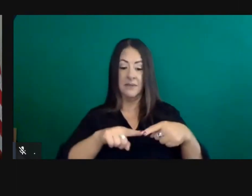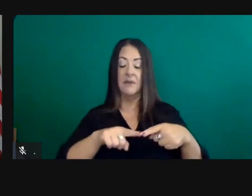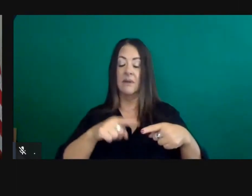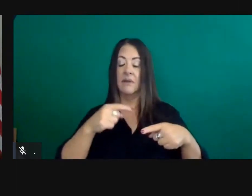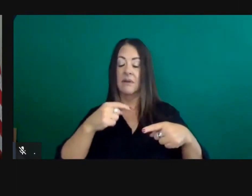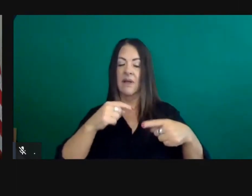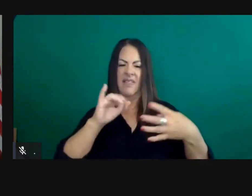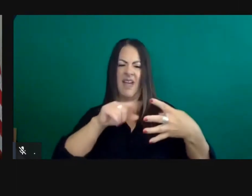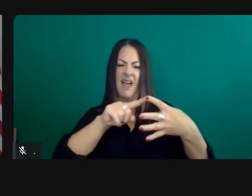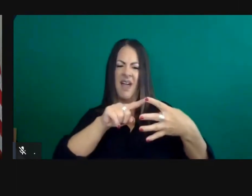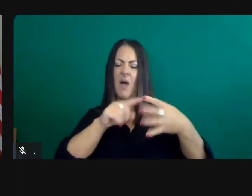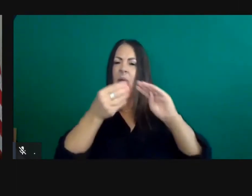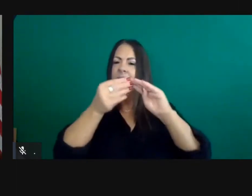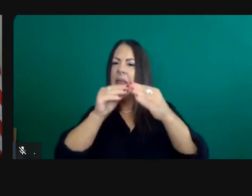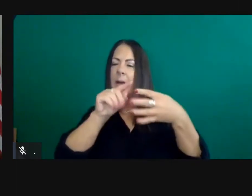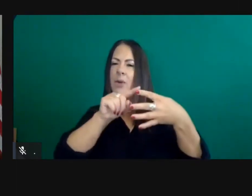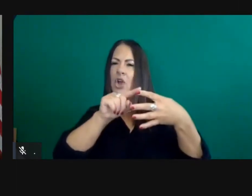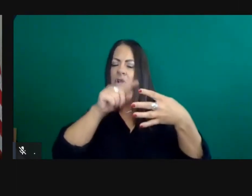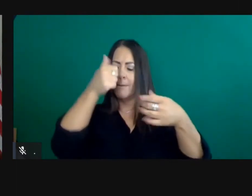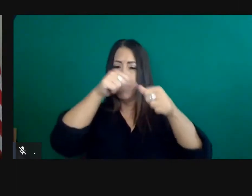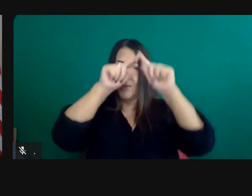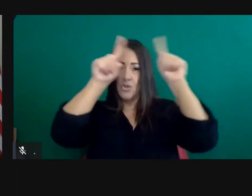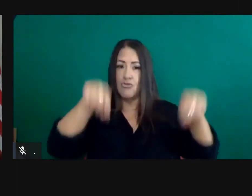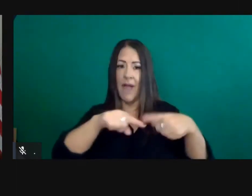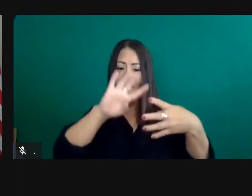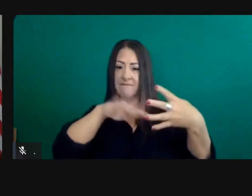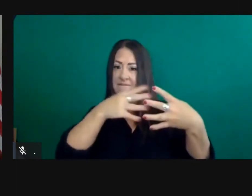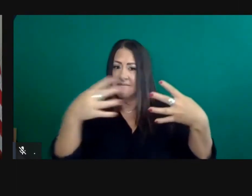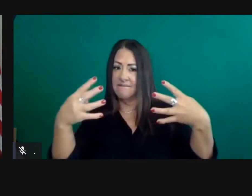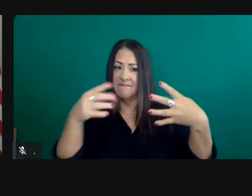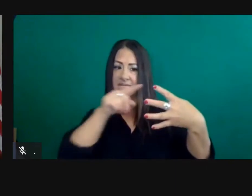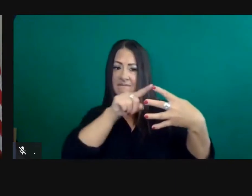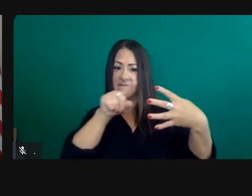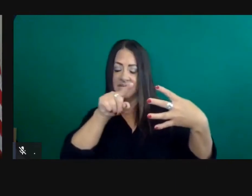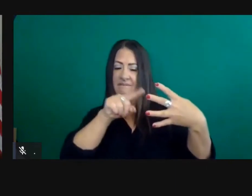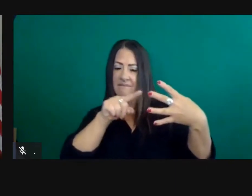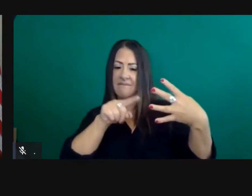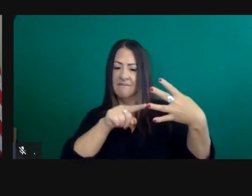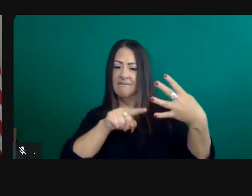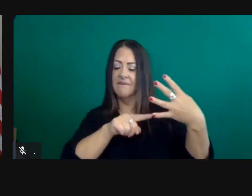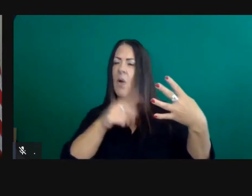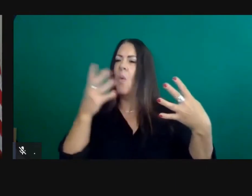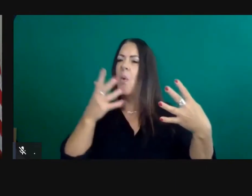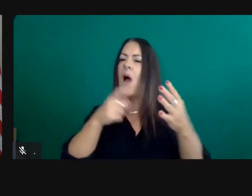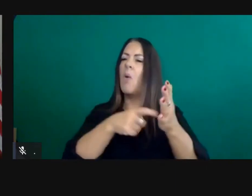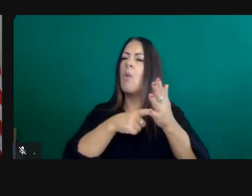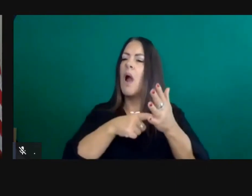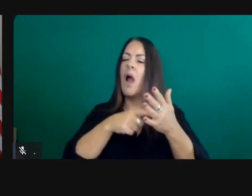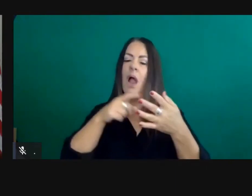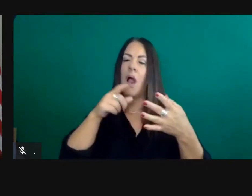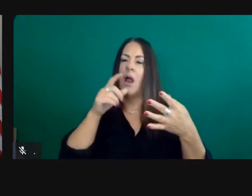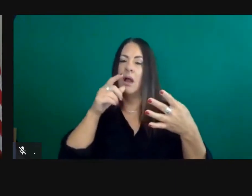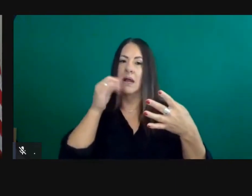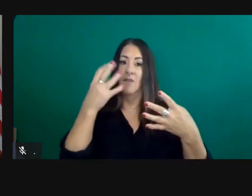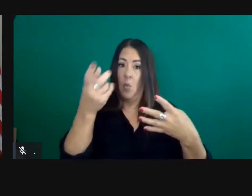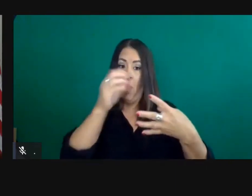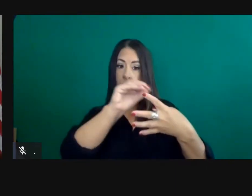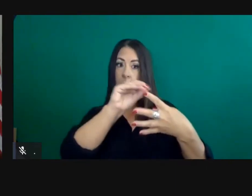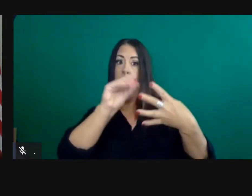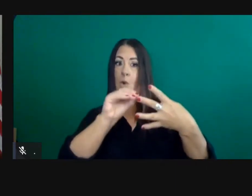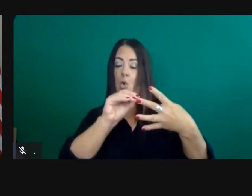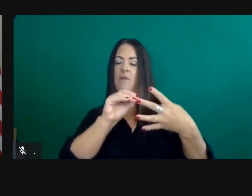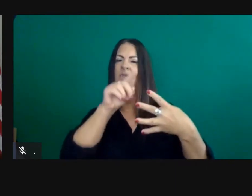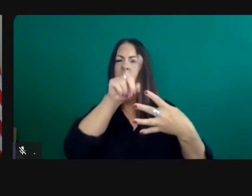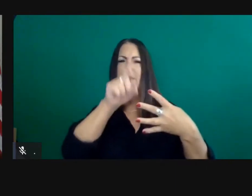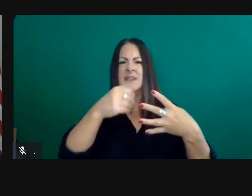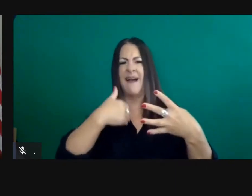cutoffs. We're looking at those week over week in the same sort of dialogue that we have from each county. So I would say that